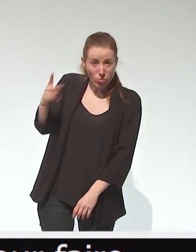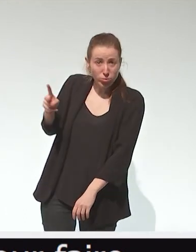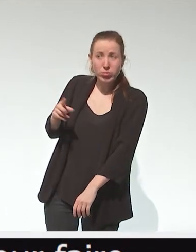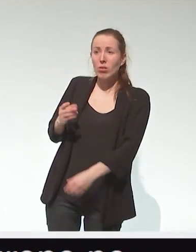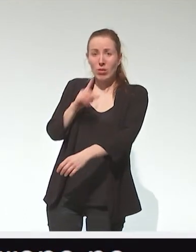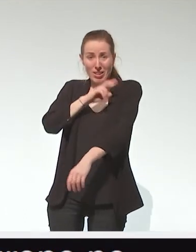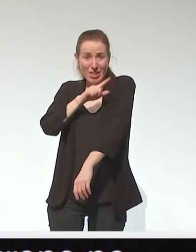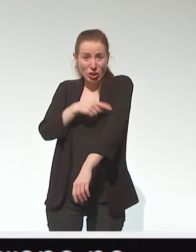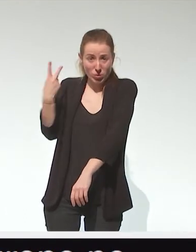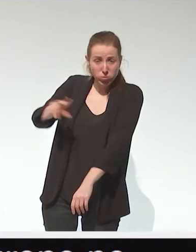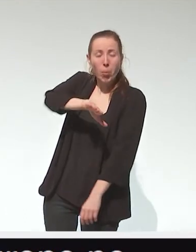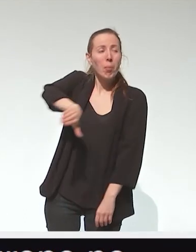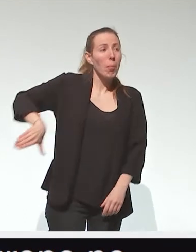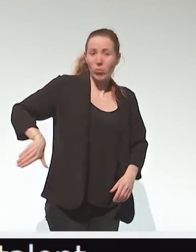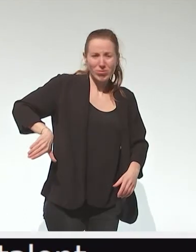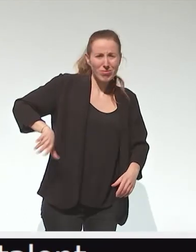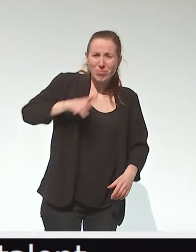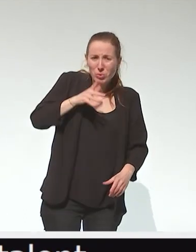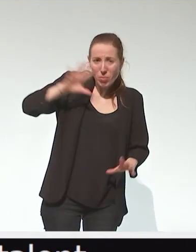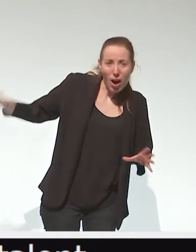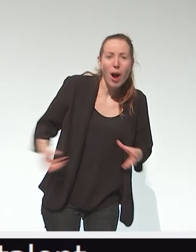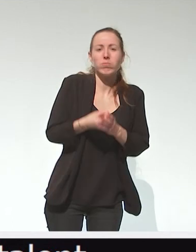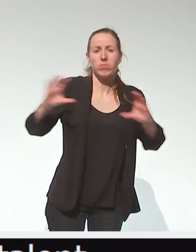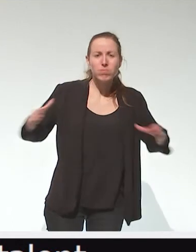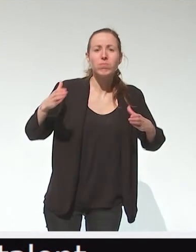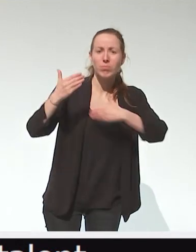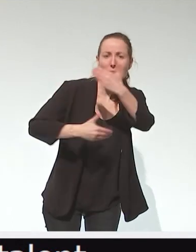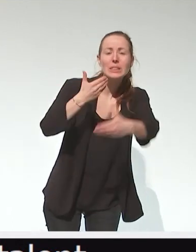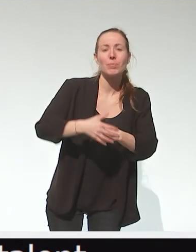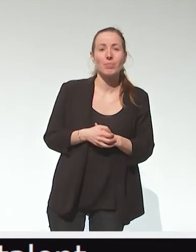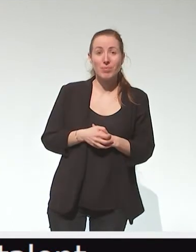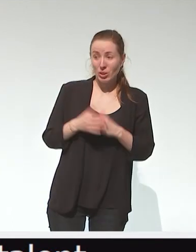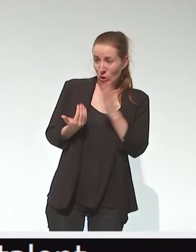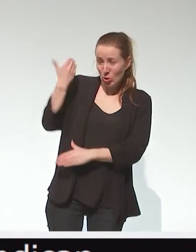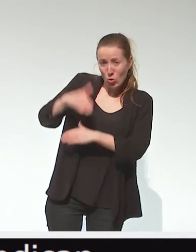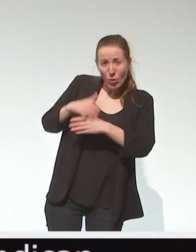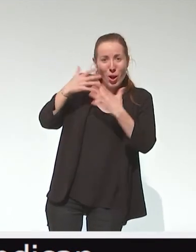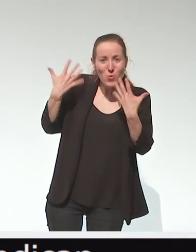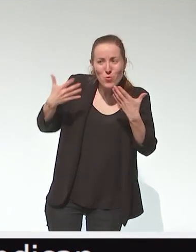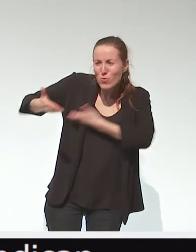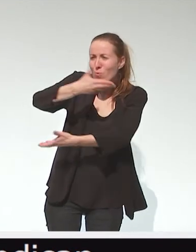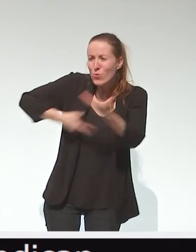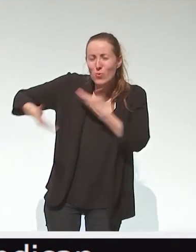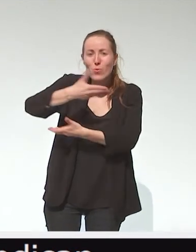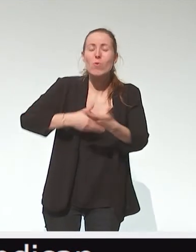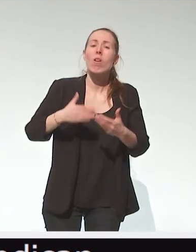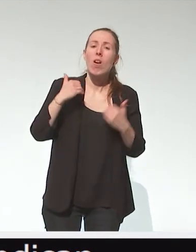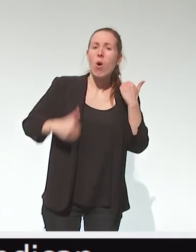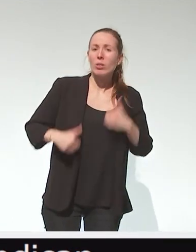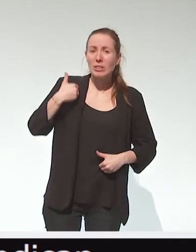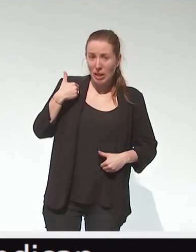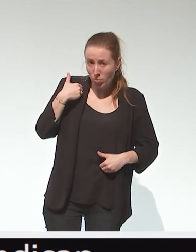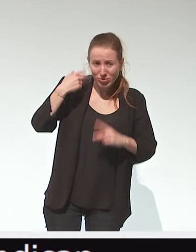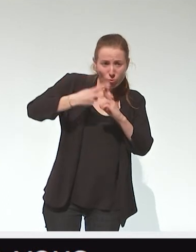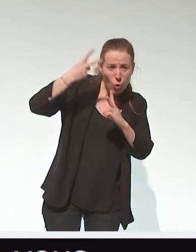this lifeblood. This has been a busy day. Many thanks to all of you for your contributions.